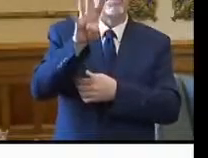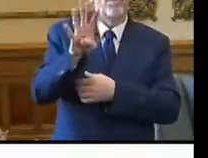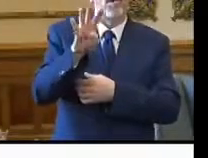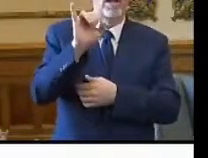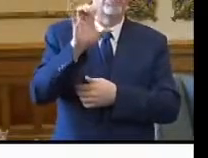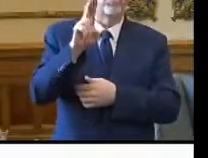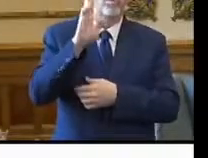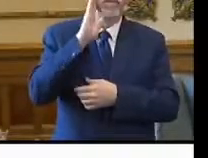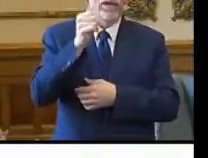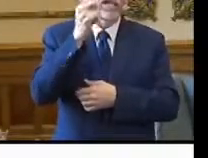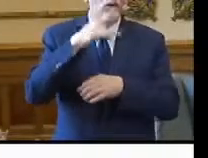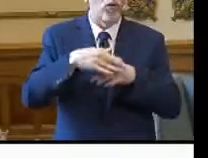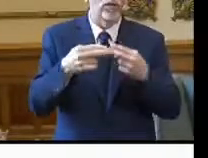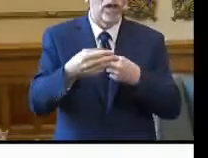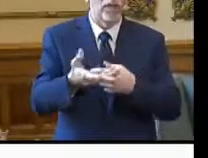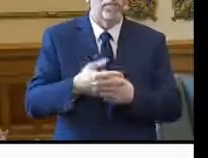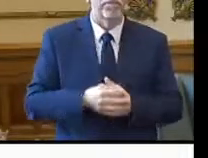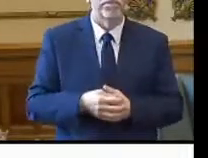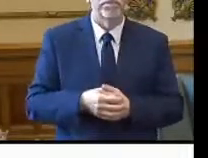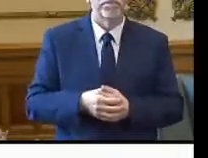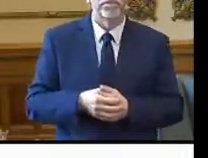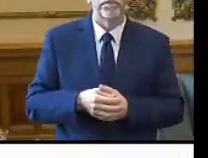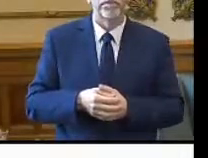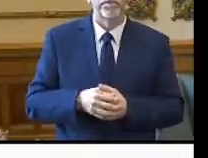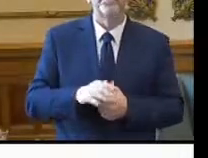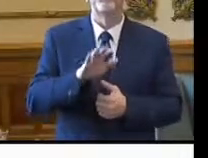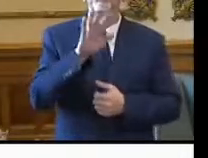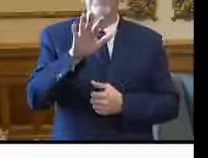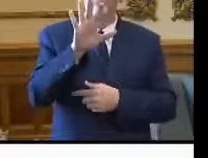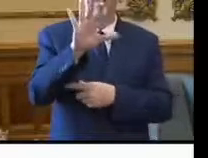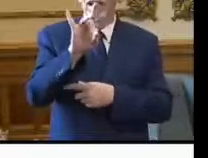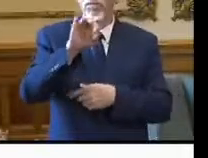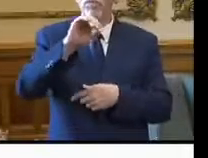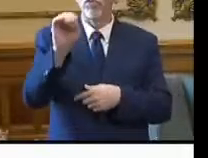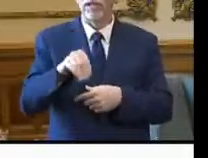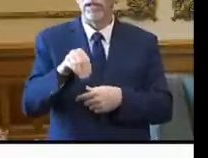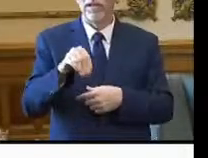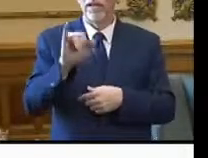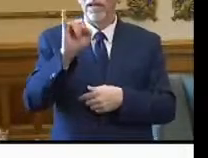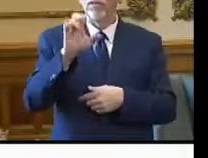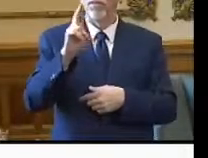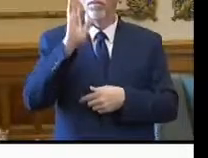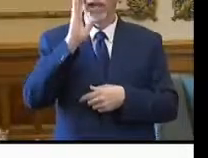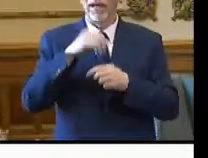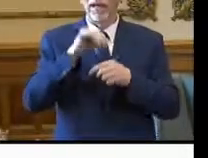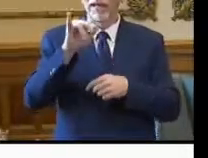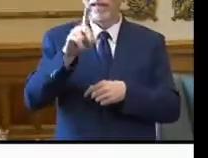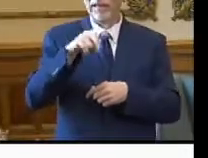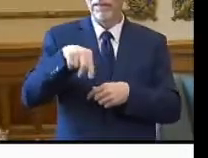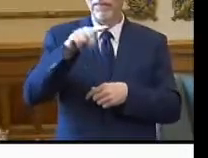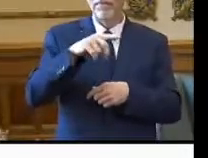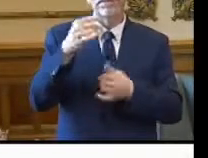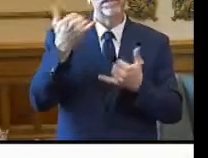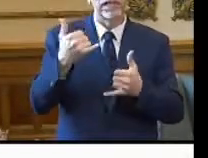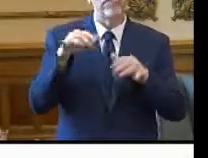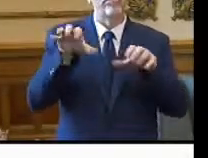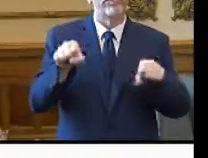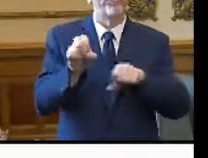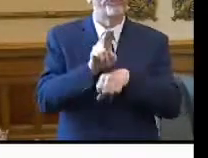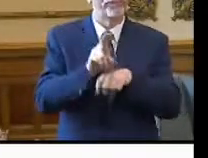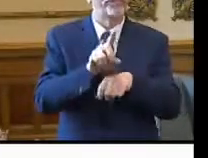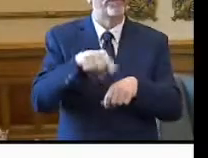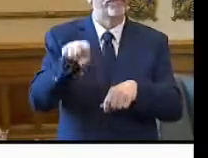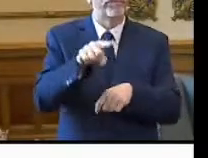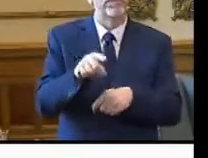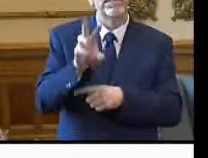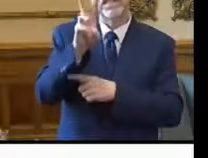2,964, as you see on this slide. About 58% of those ICU beds across the state are currently occupied, and that